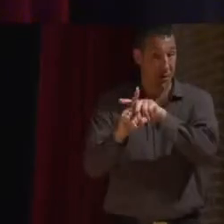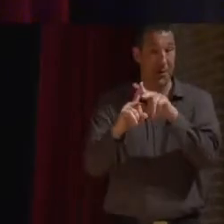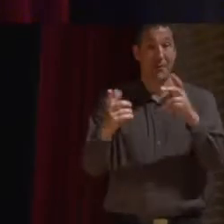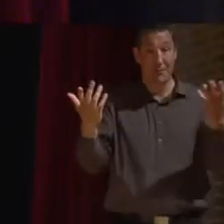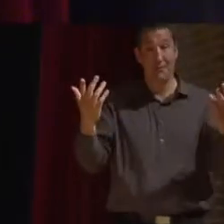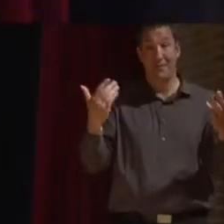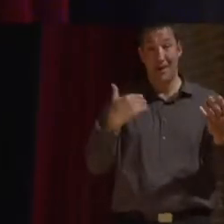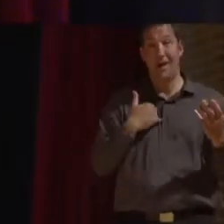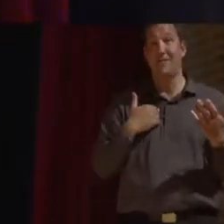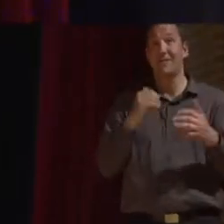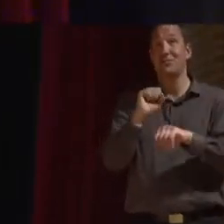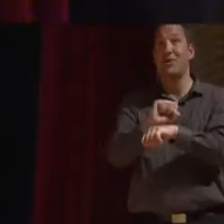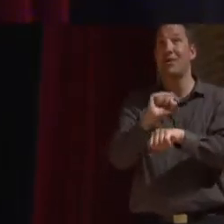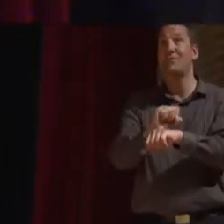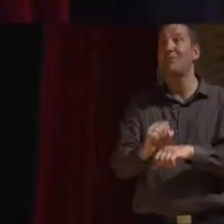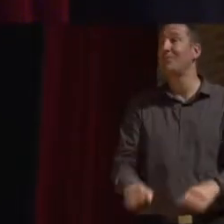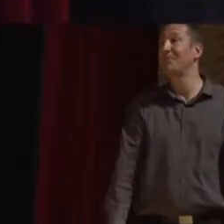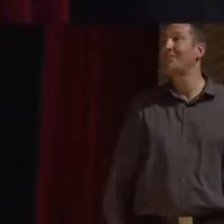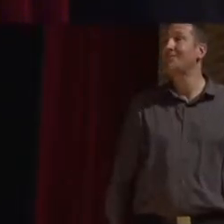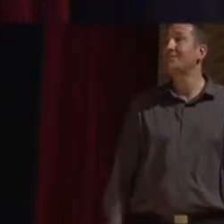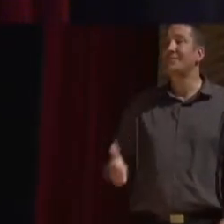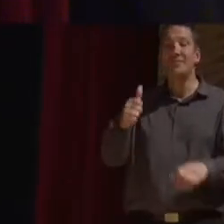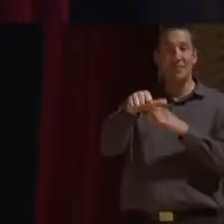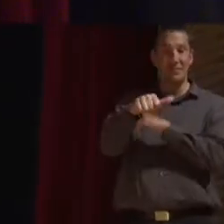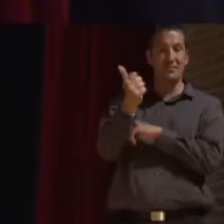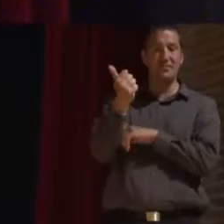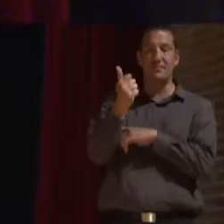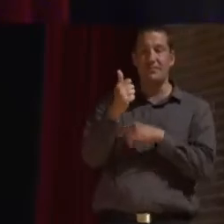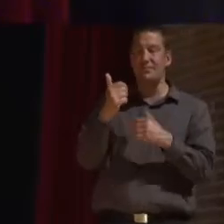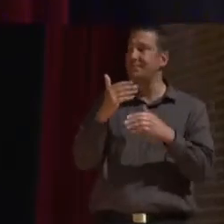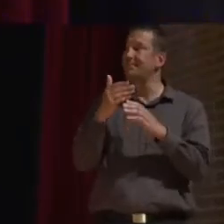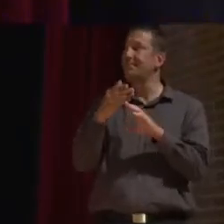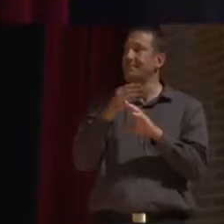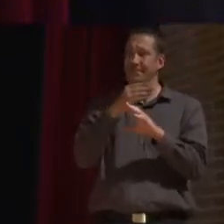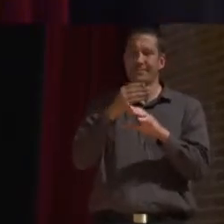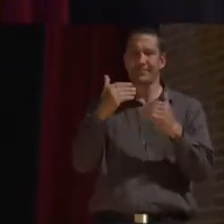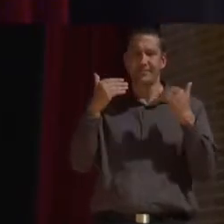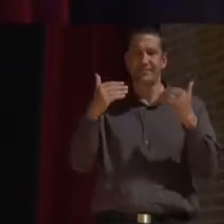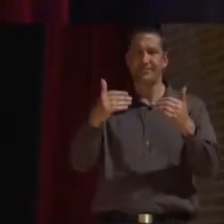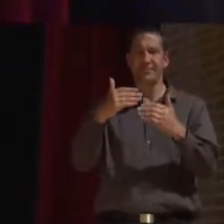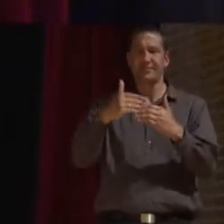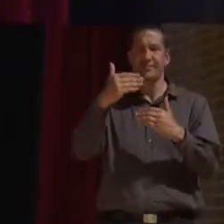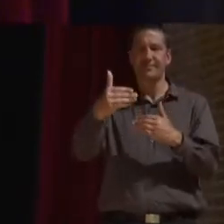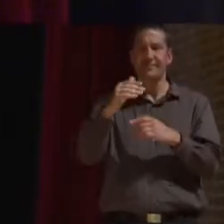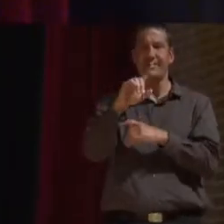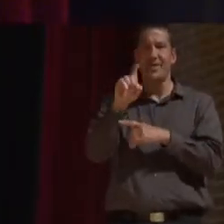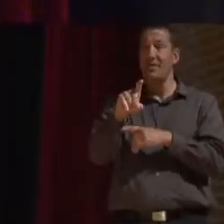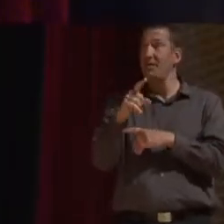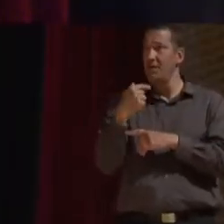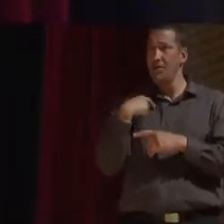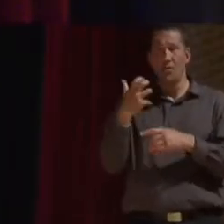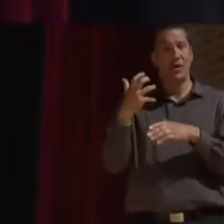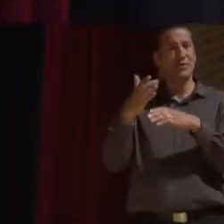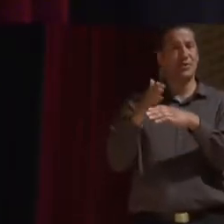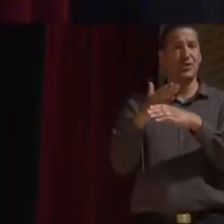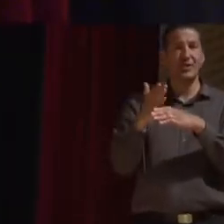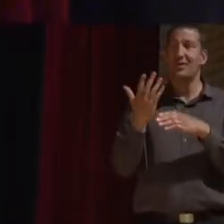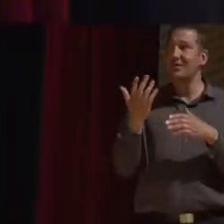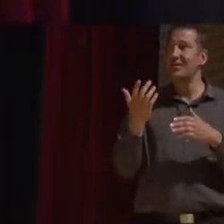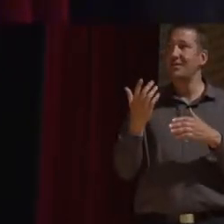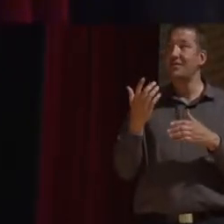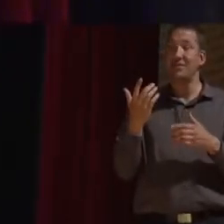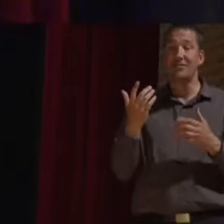have you. One thing before we move on to the next question, I just wanted to share with everybody